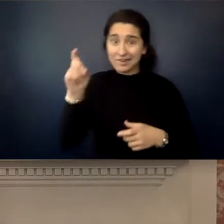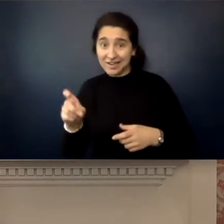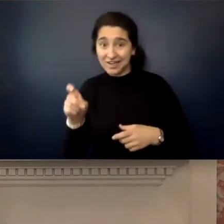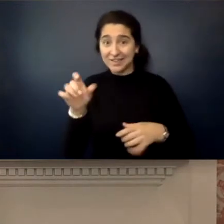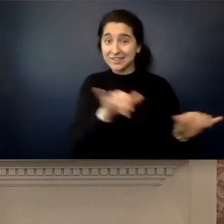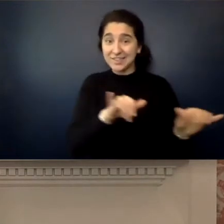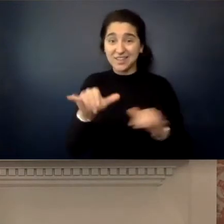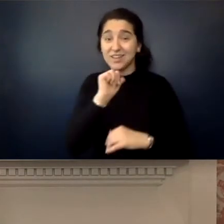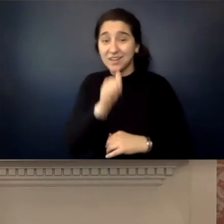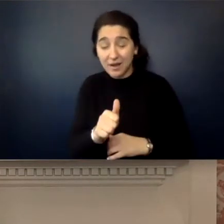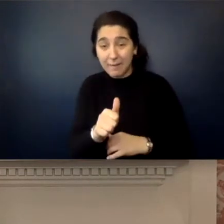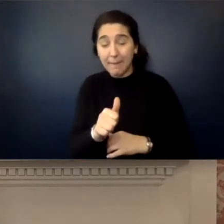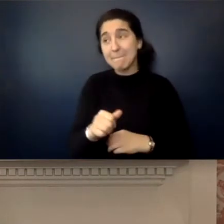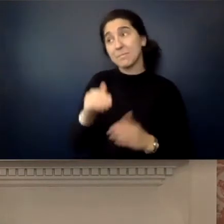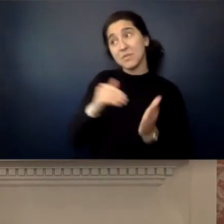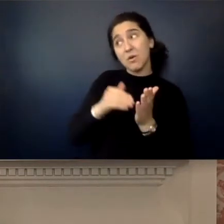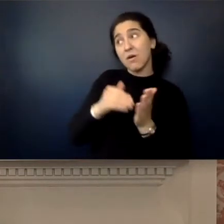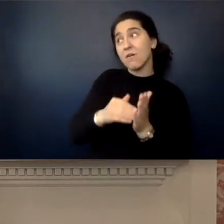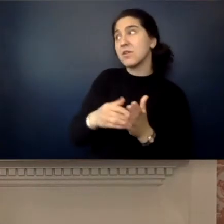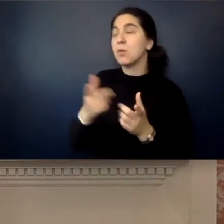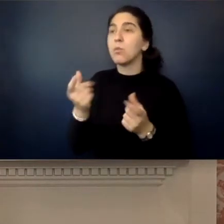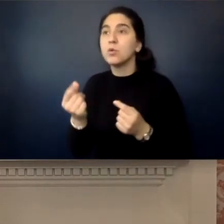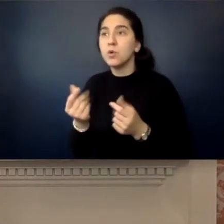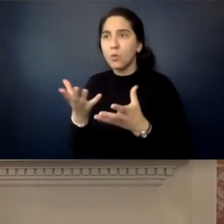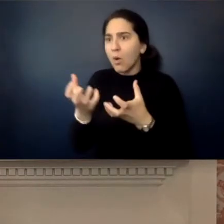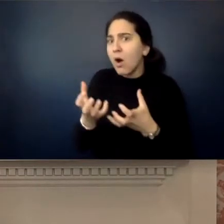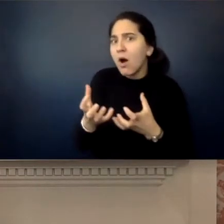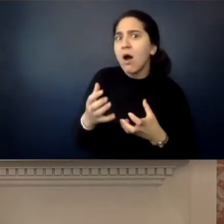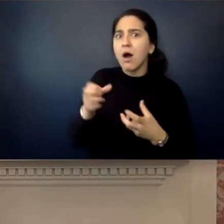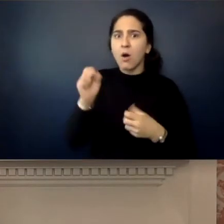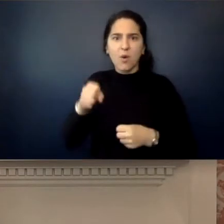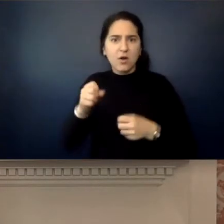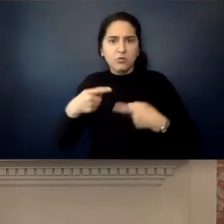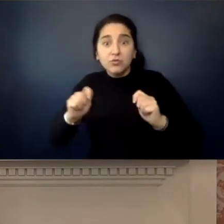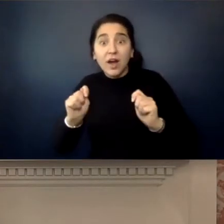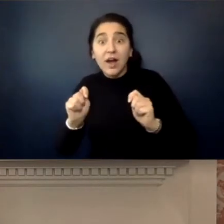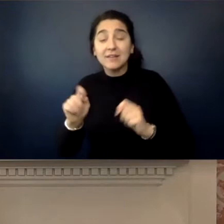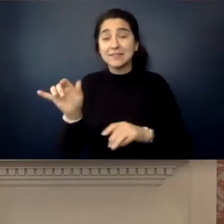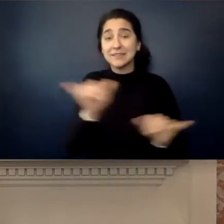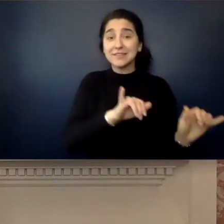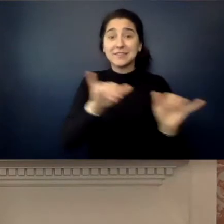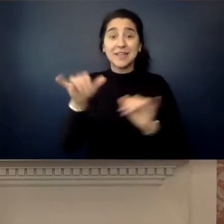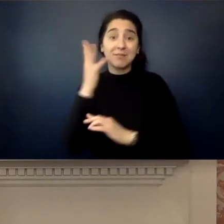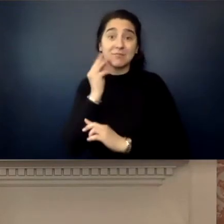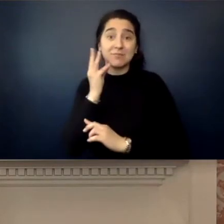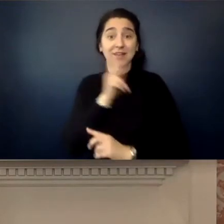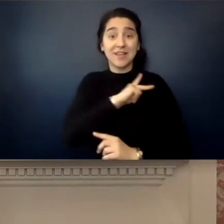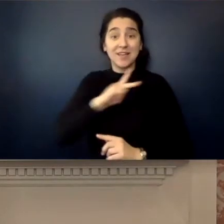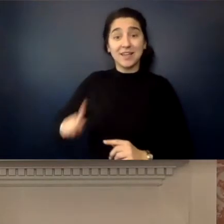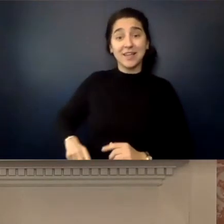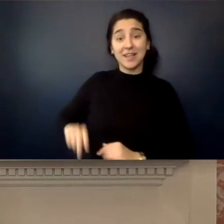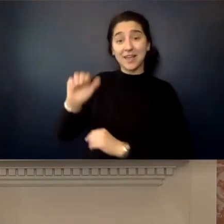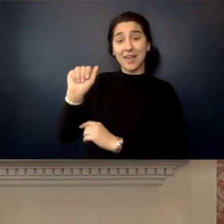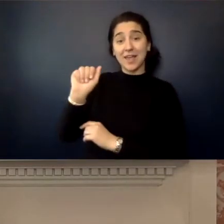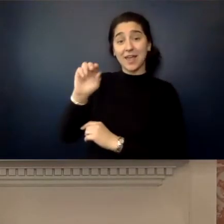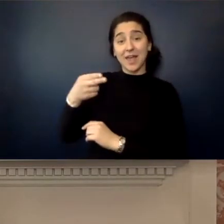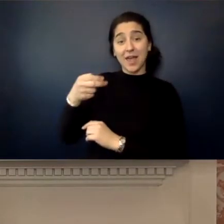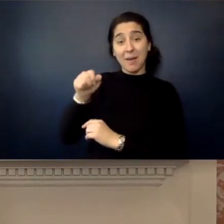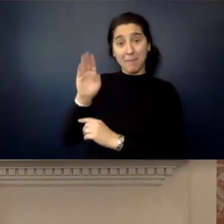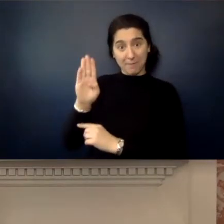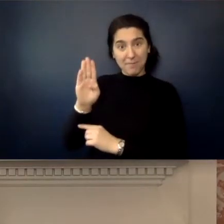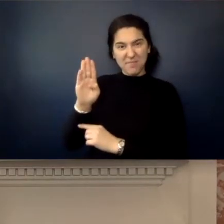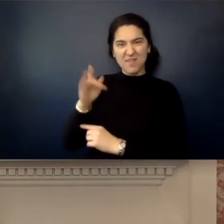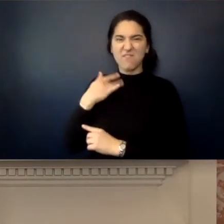need. We often go to great lengths to acquire what we desire. Like King Ahab,